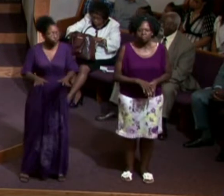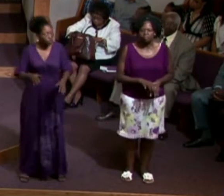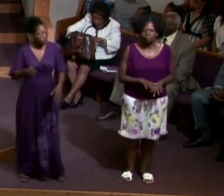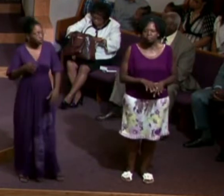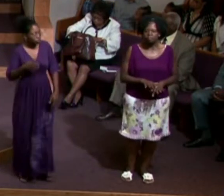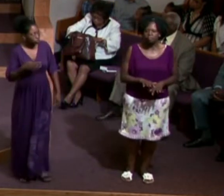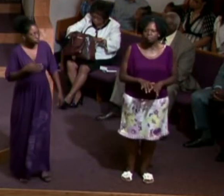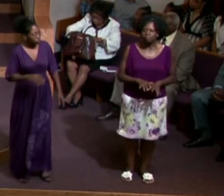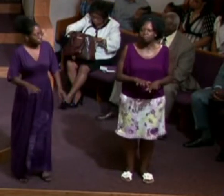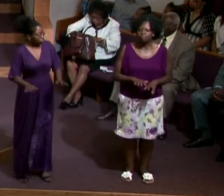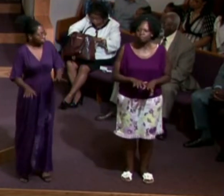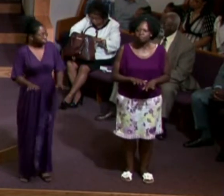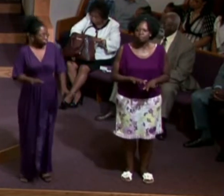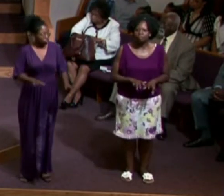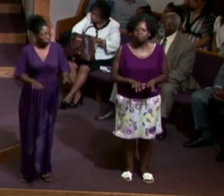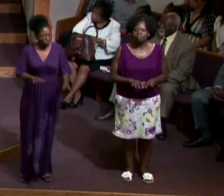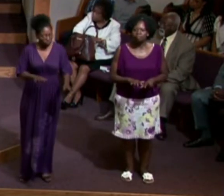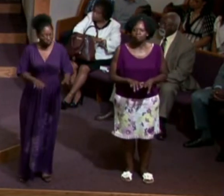ought to celebrate.